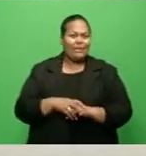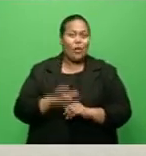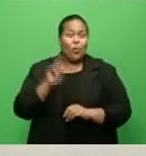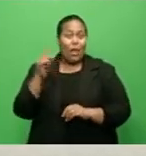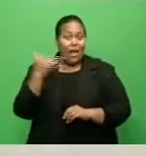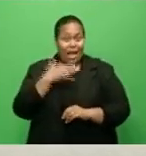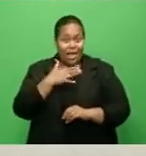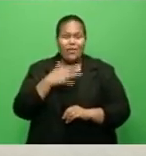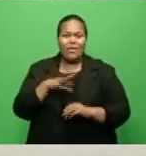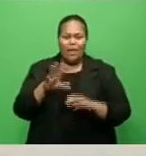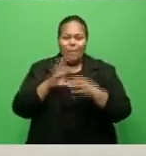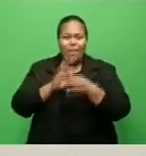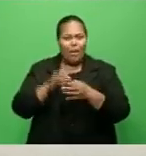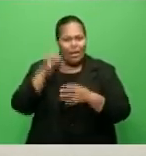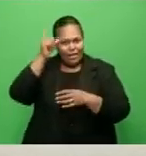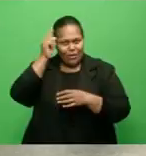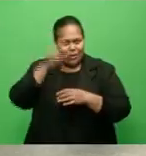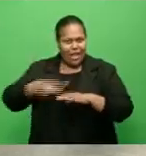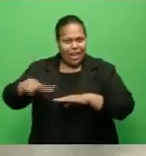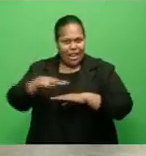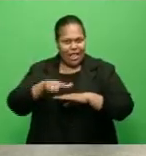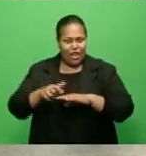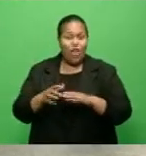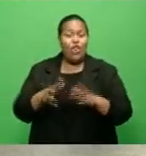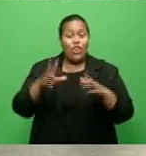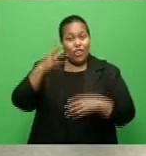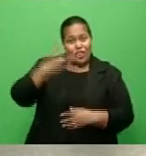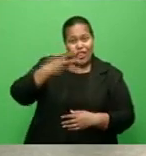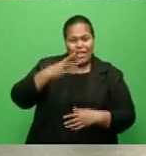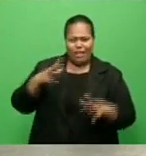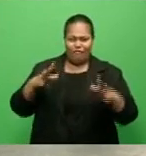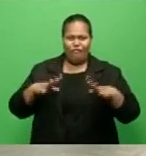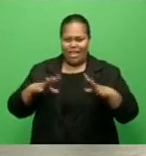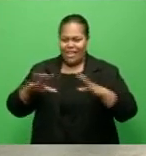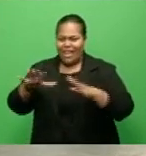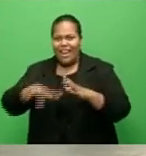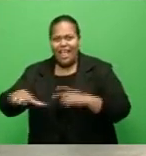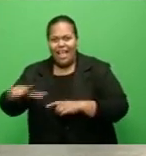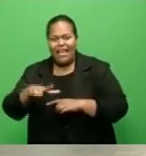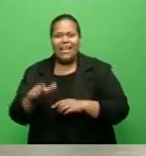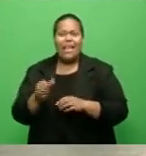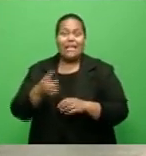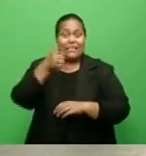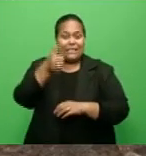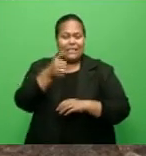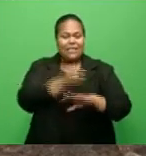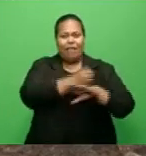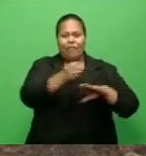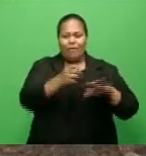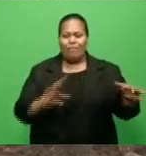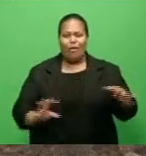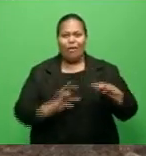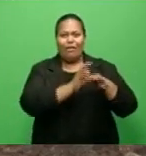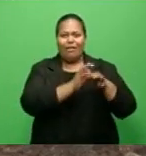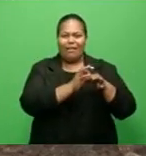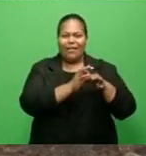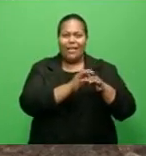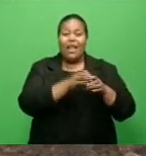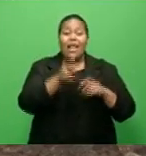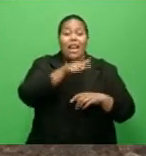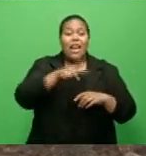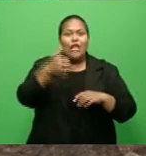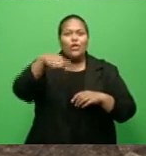Itoke land, 13 freehold buyback land, and 6 are state land. The land bank is looked after by the Land Use